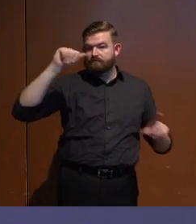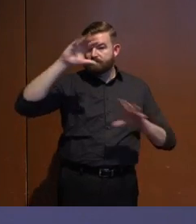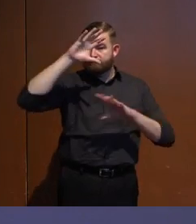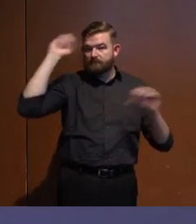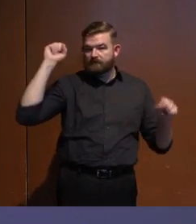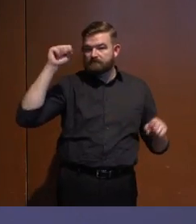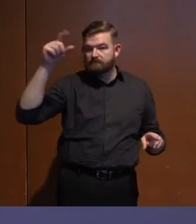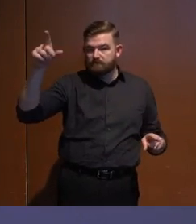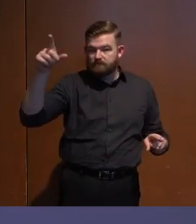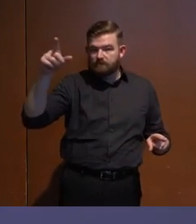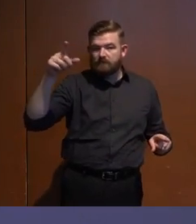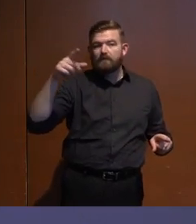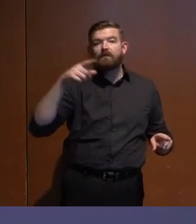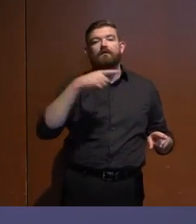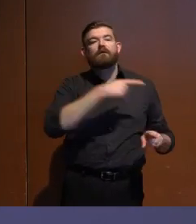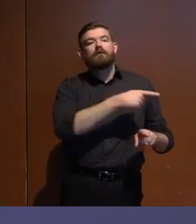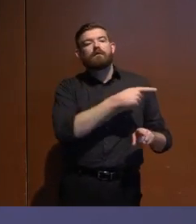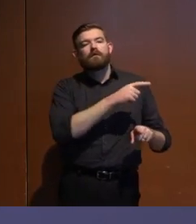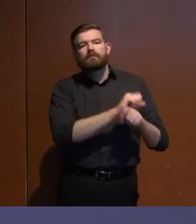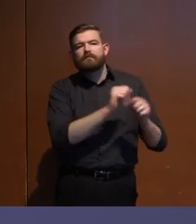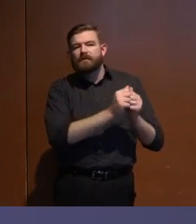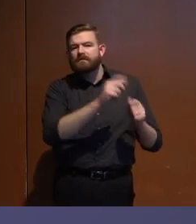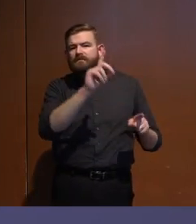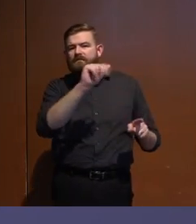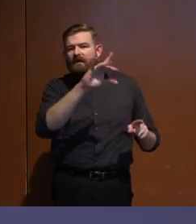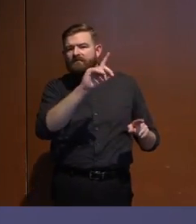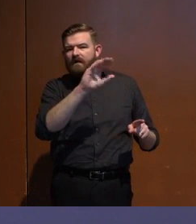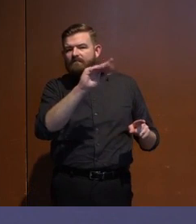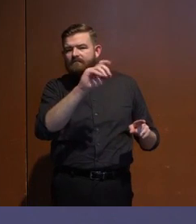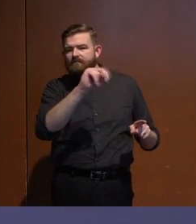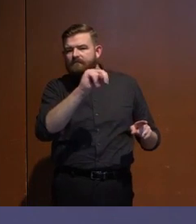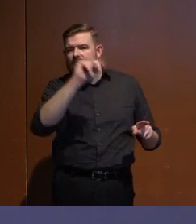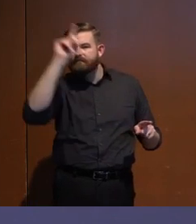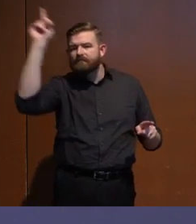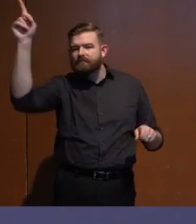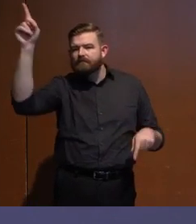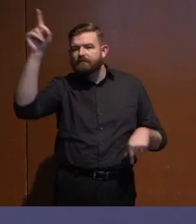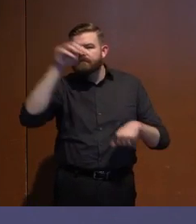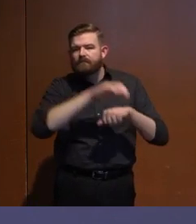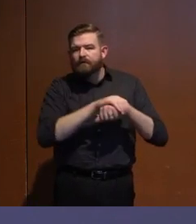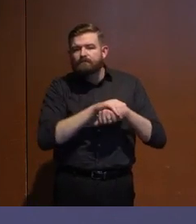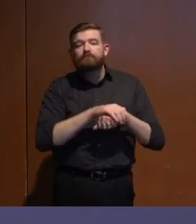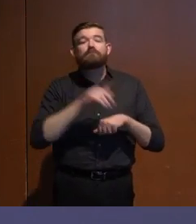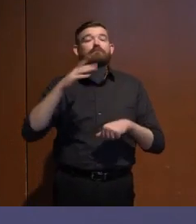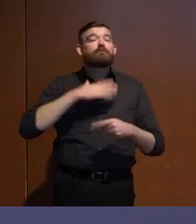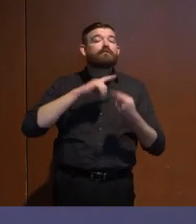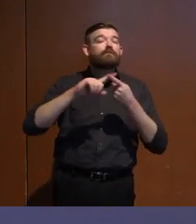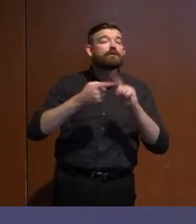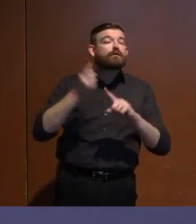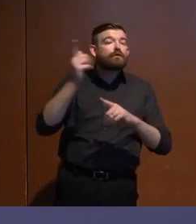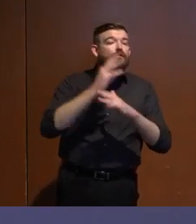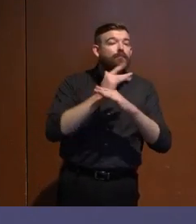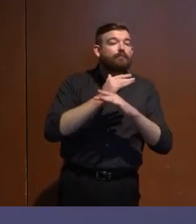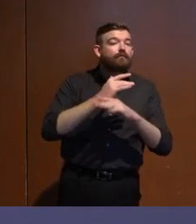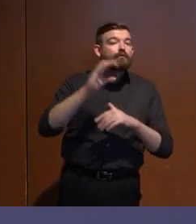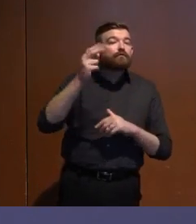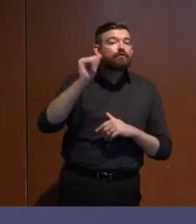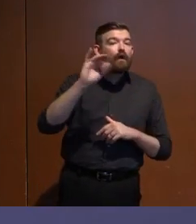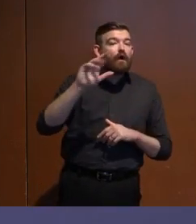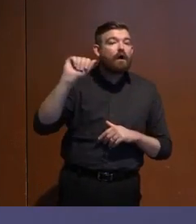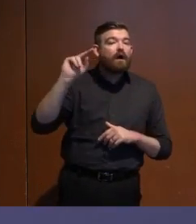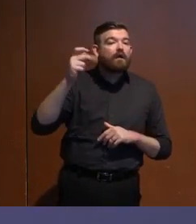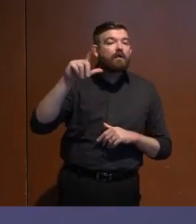as his time as Prime Minister, as well as my friend, the Chancellor of Germany, Angela Merkel. And so I